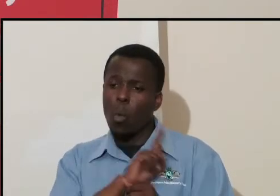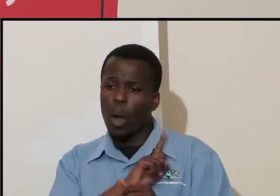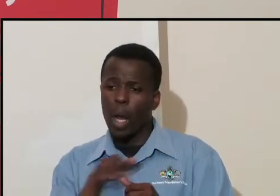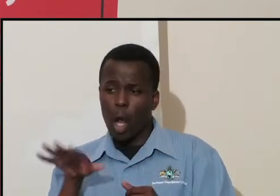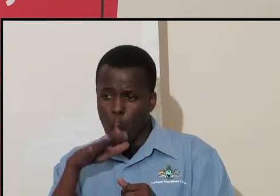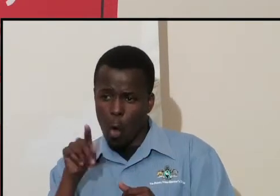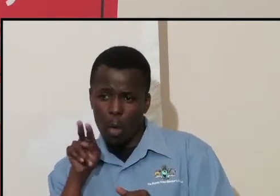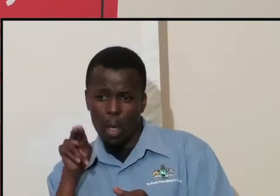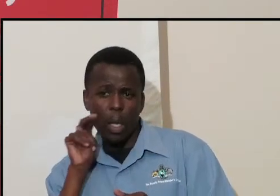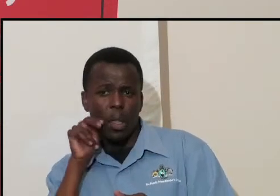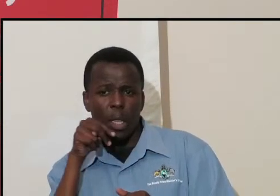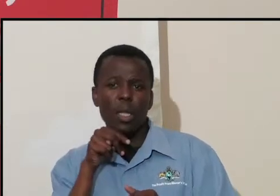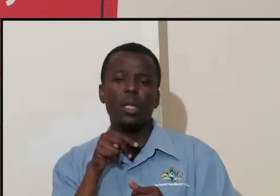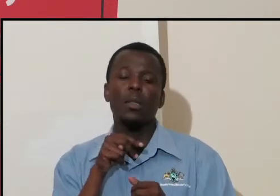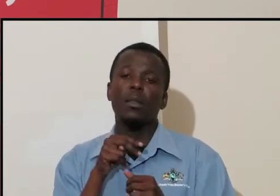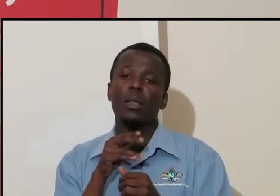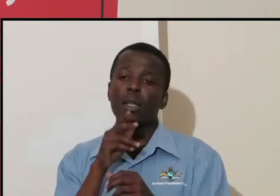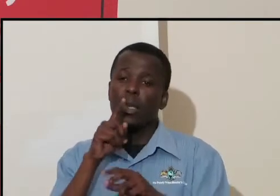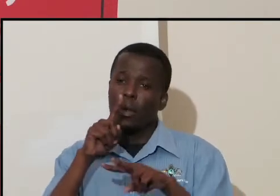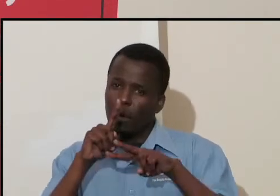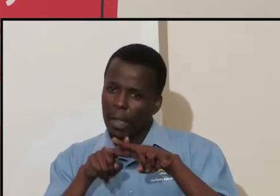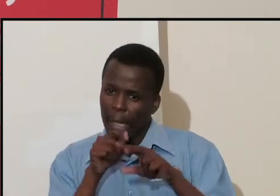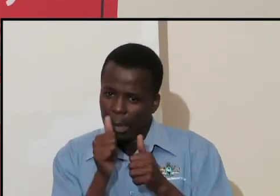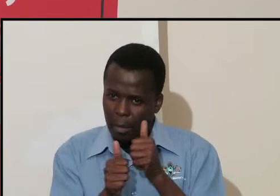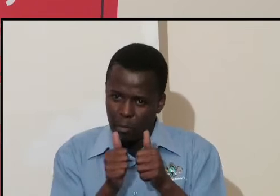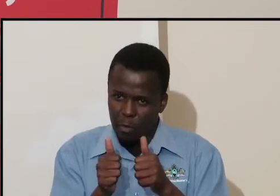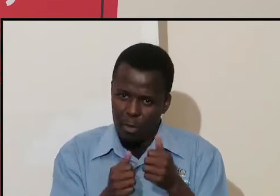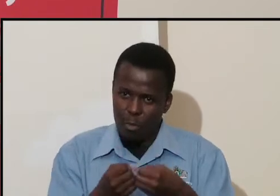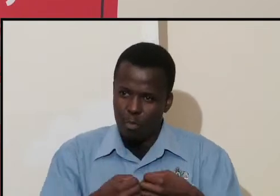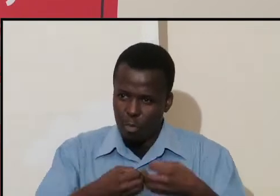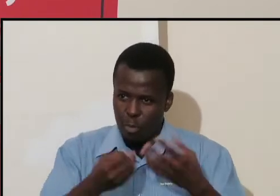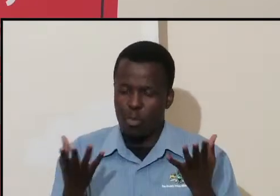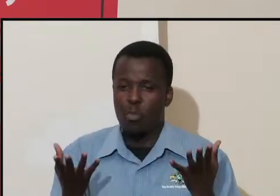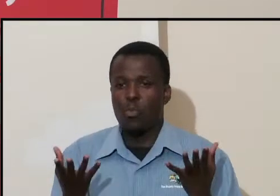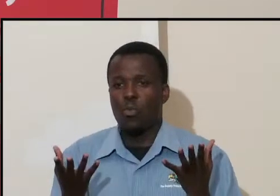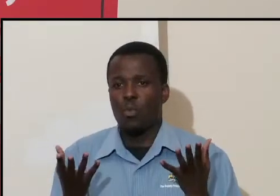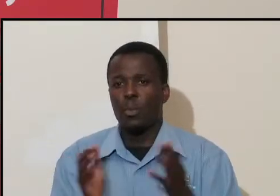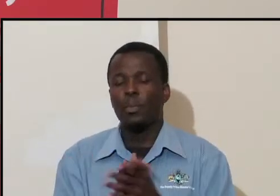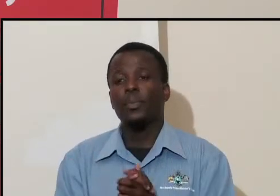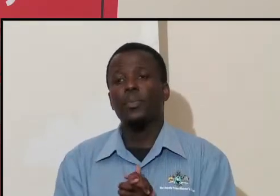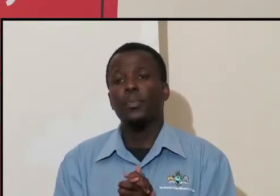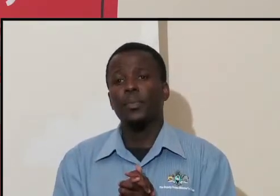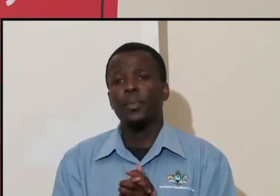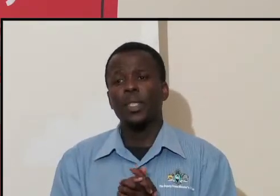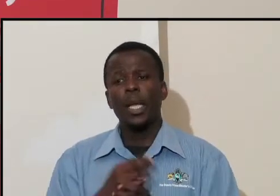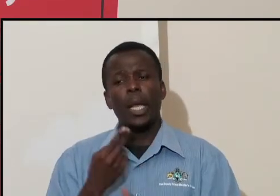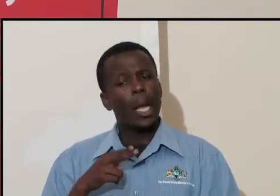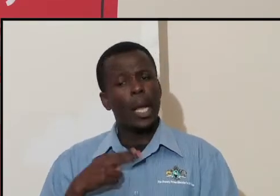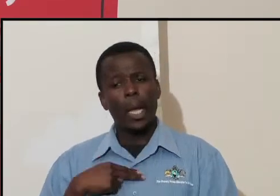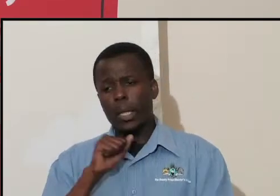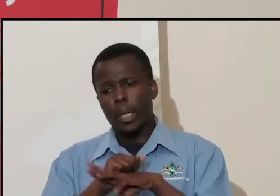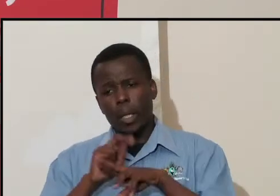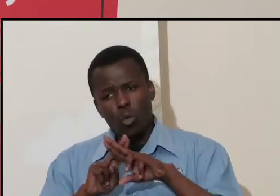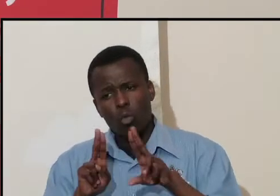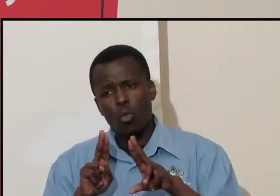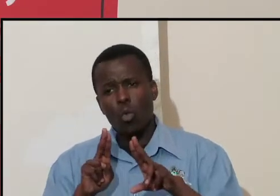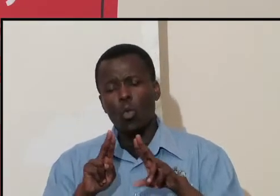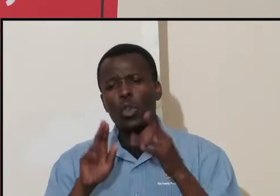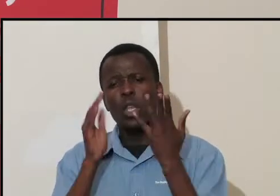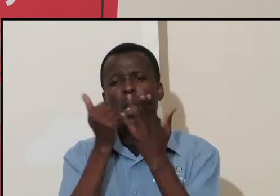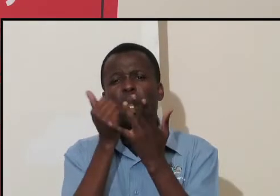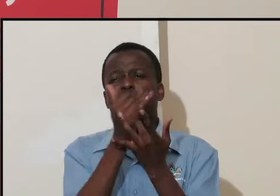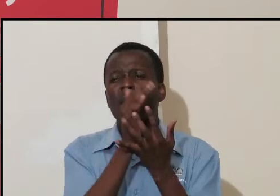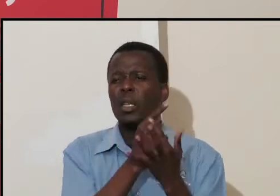been doing this alone. We couldn't have achieved where we are today on our own without the help